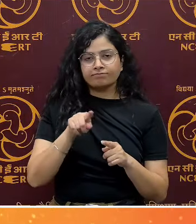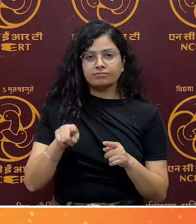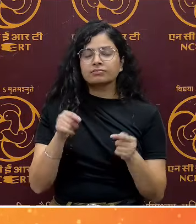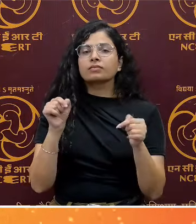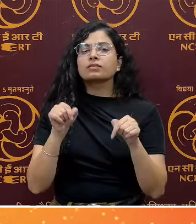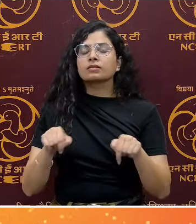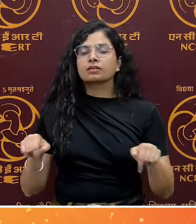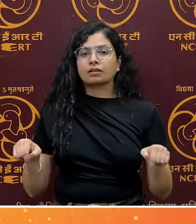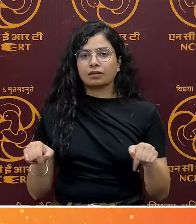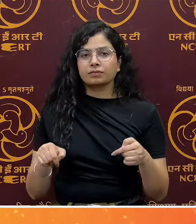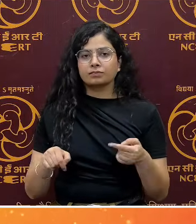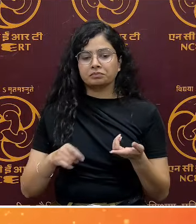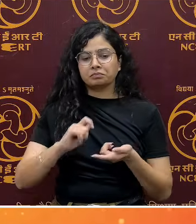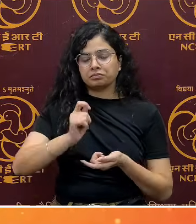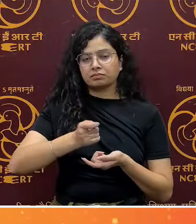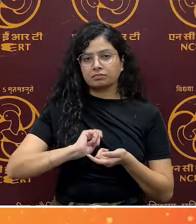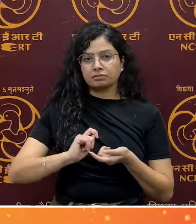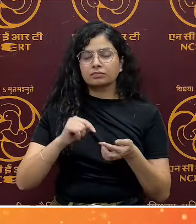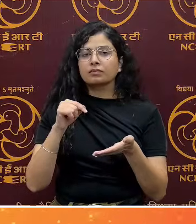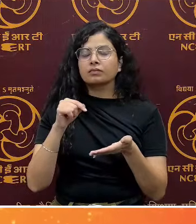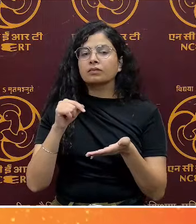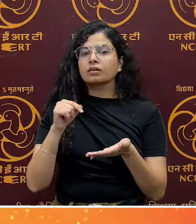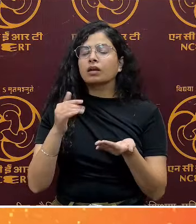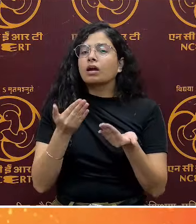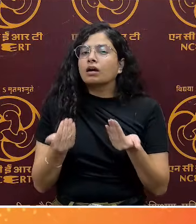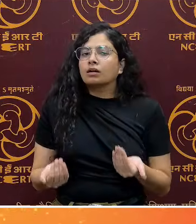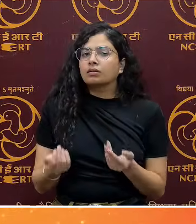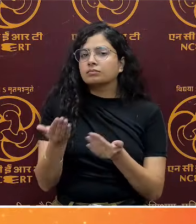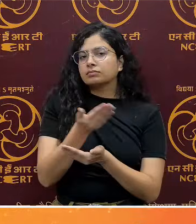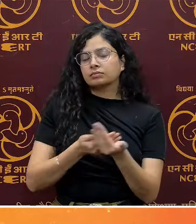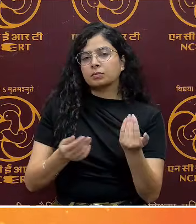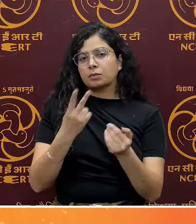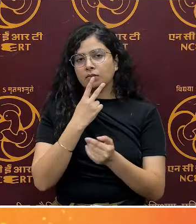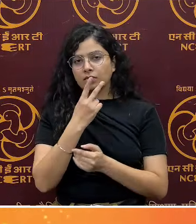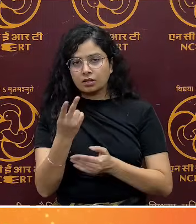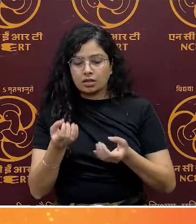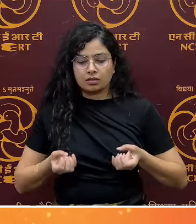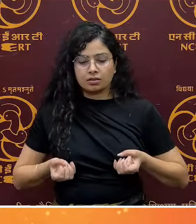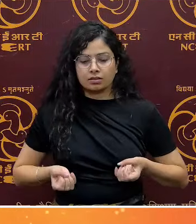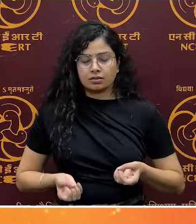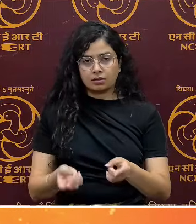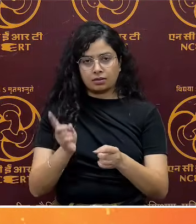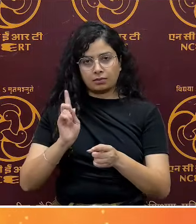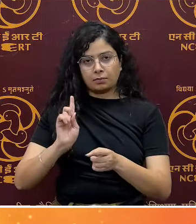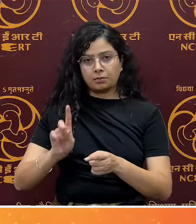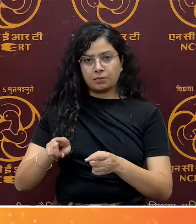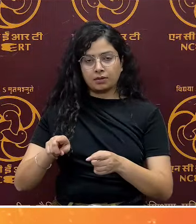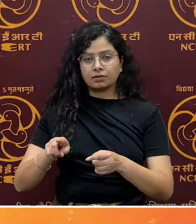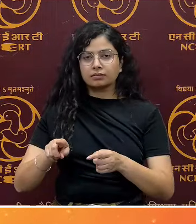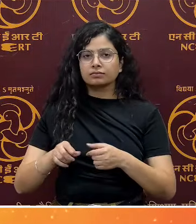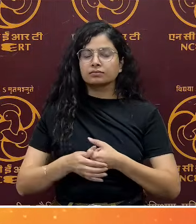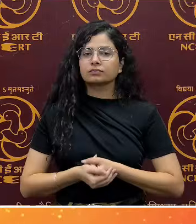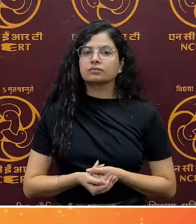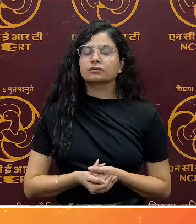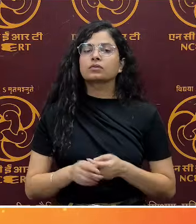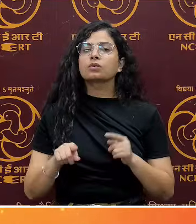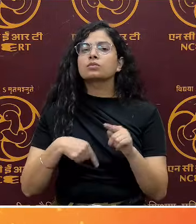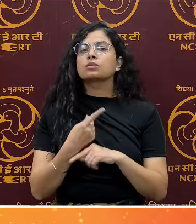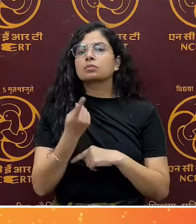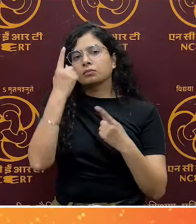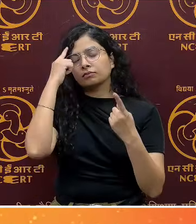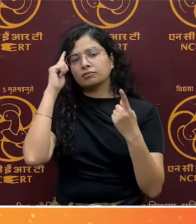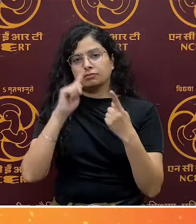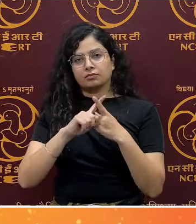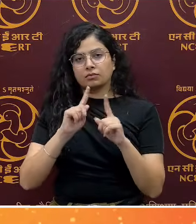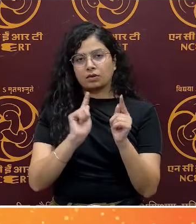Now it is loading. Here you can see there is a start button. We have to click on it, and there is an objective to find the sum